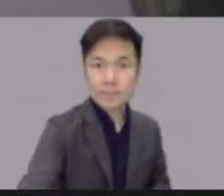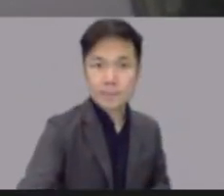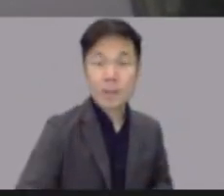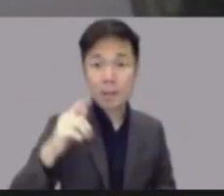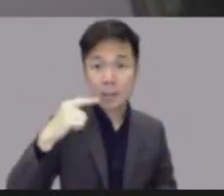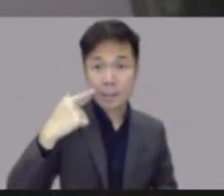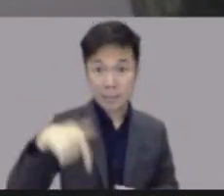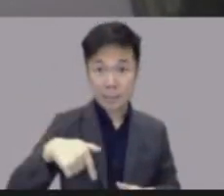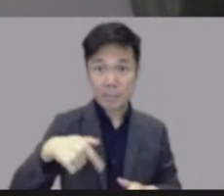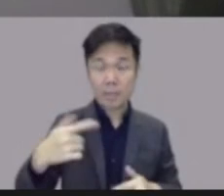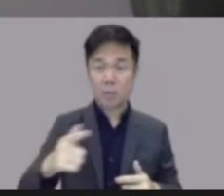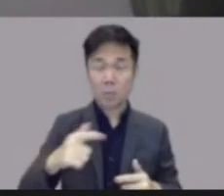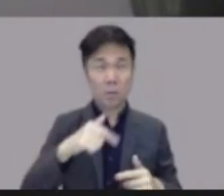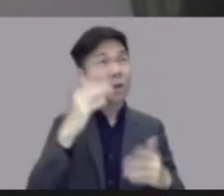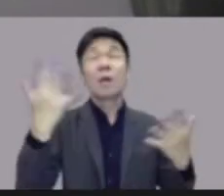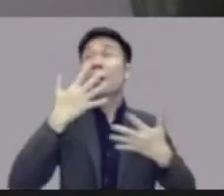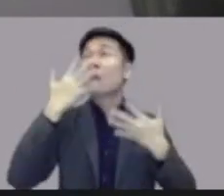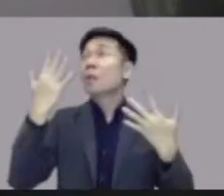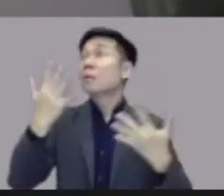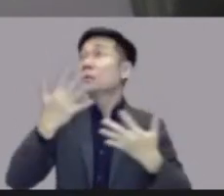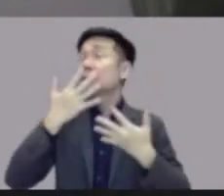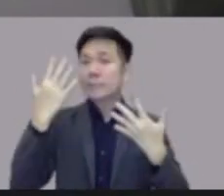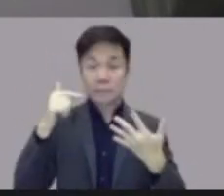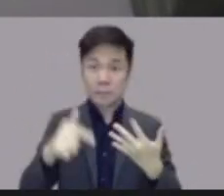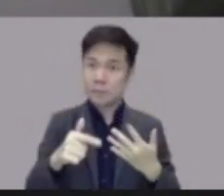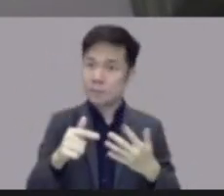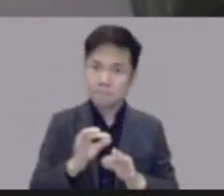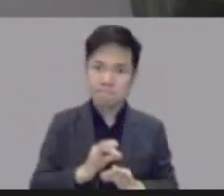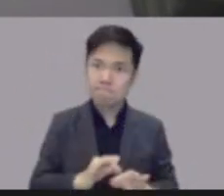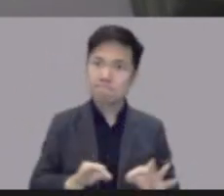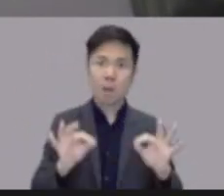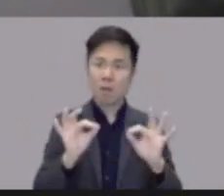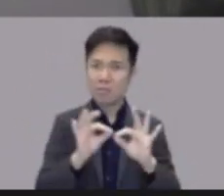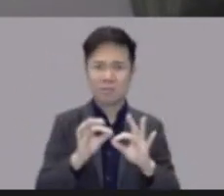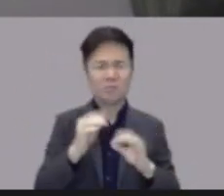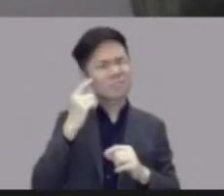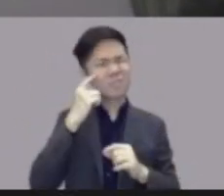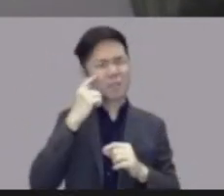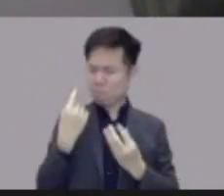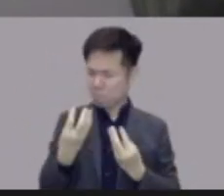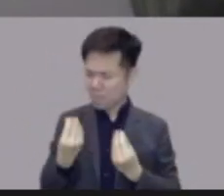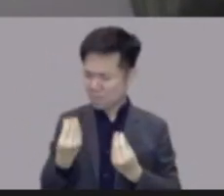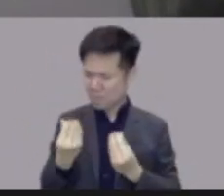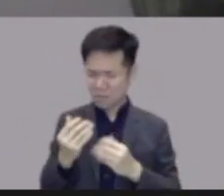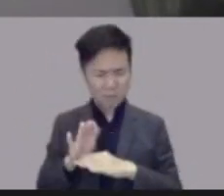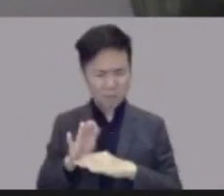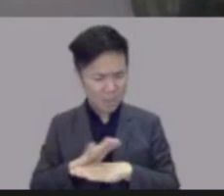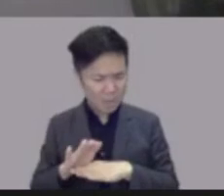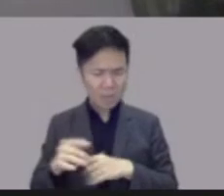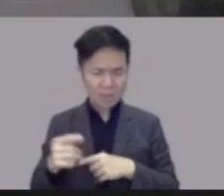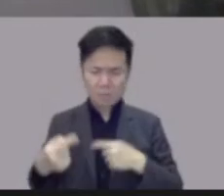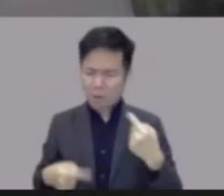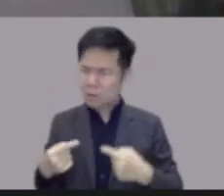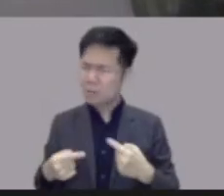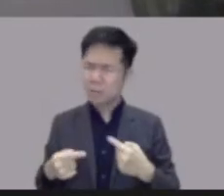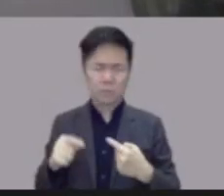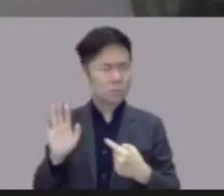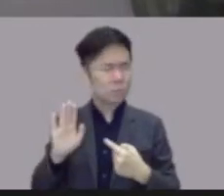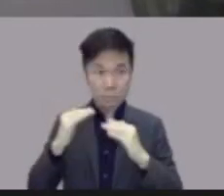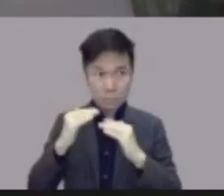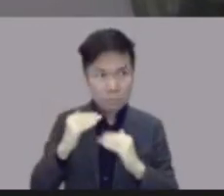does indeed transcend above Thai politics and business interests the Lancet commission described